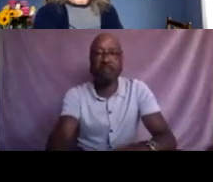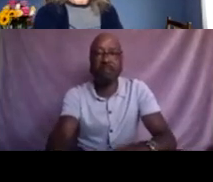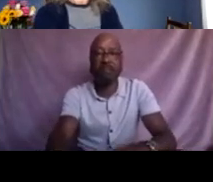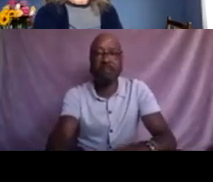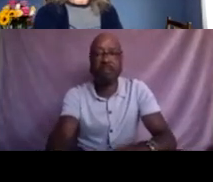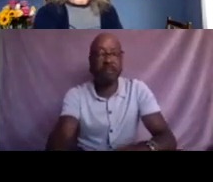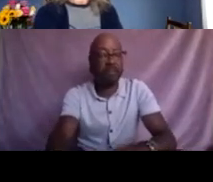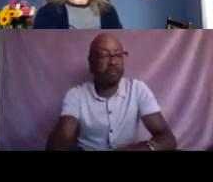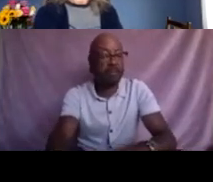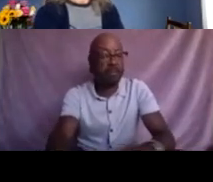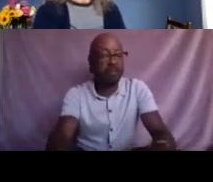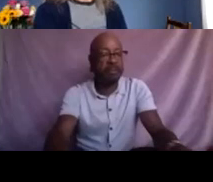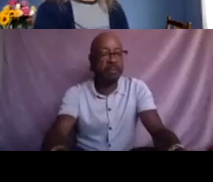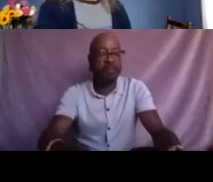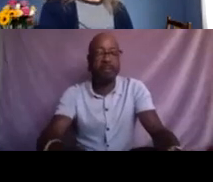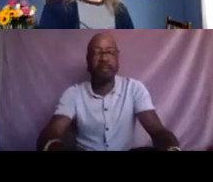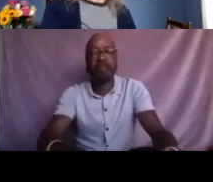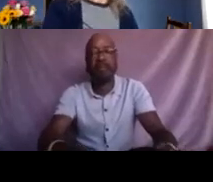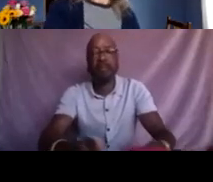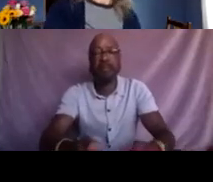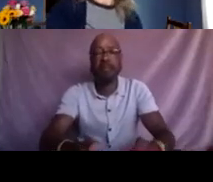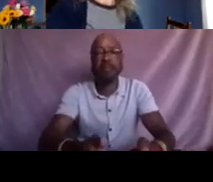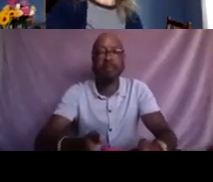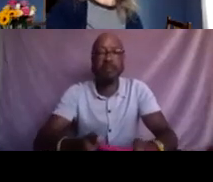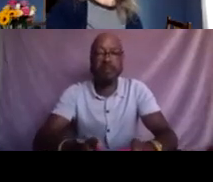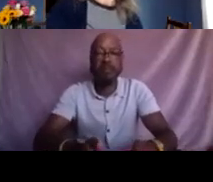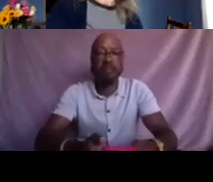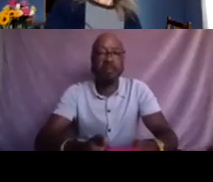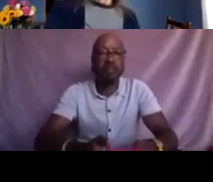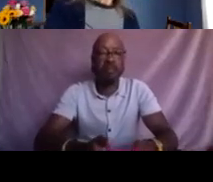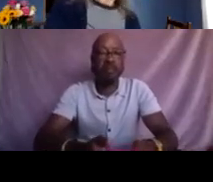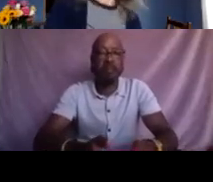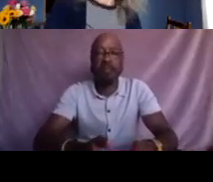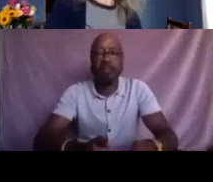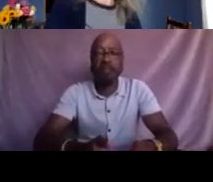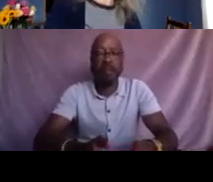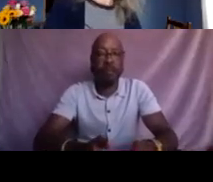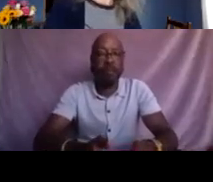use the Google Classroom Synergy integration. And so you can actually use